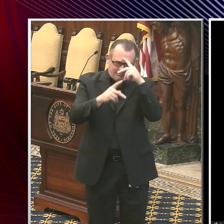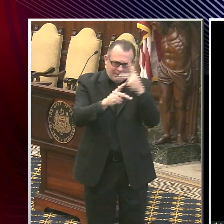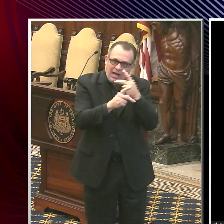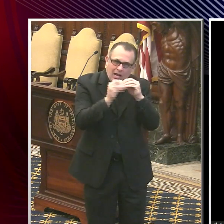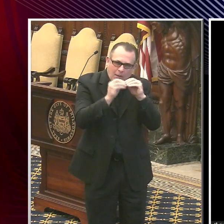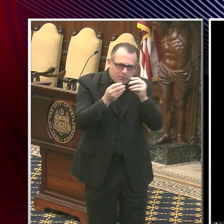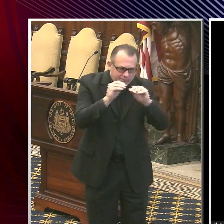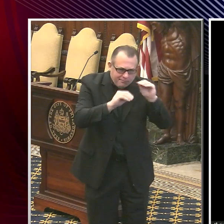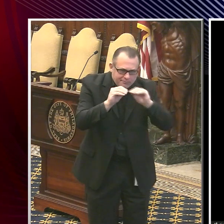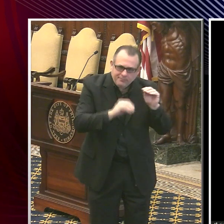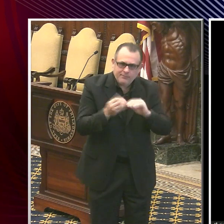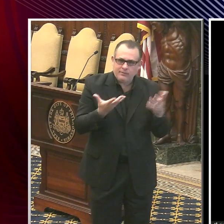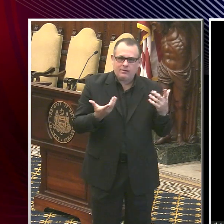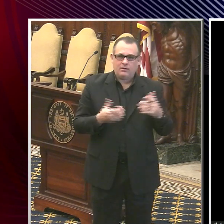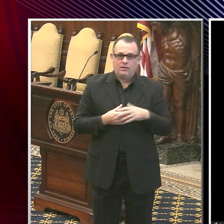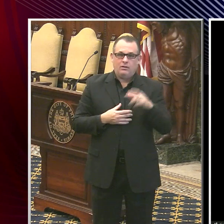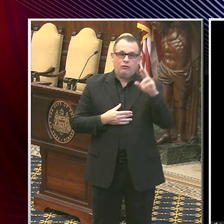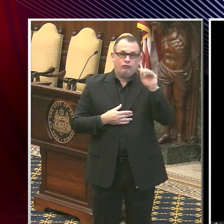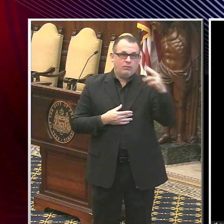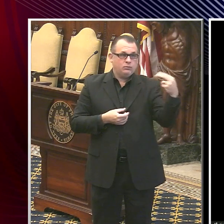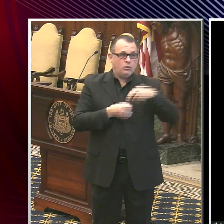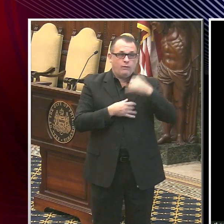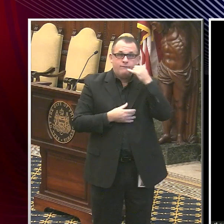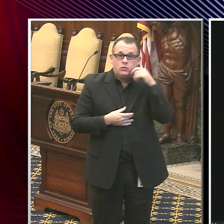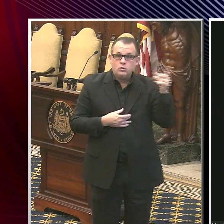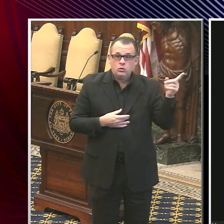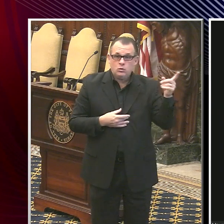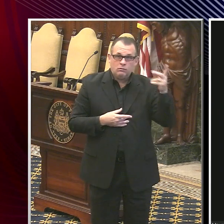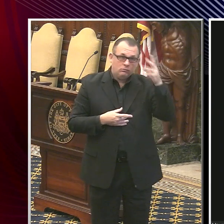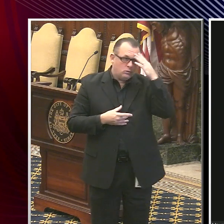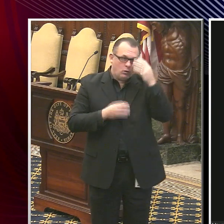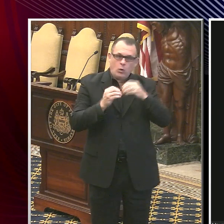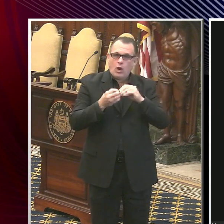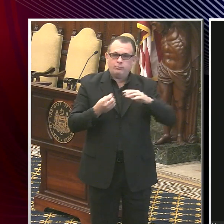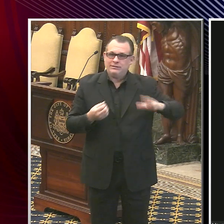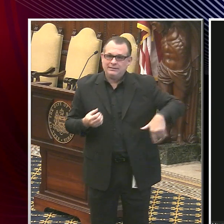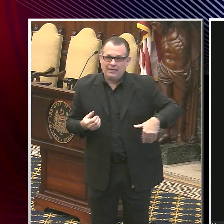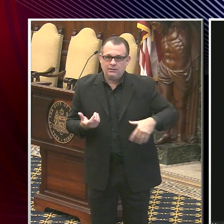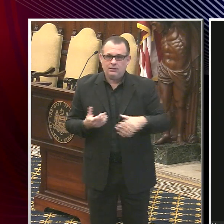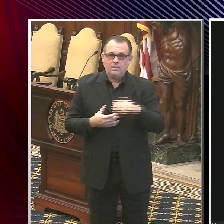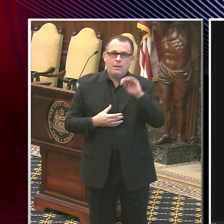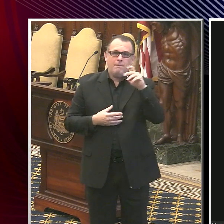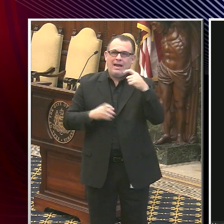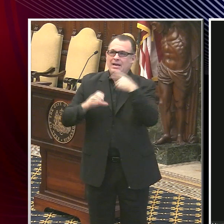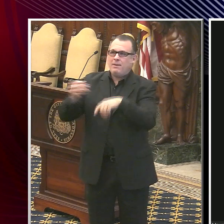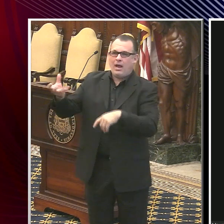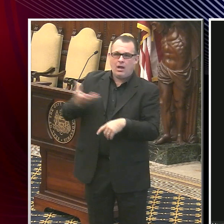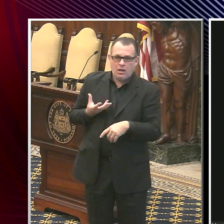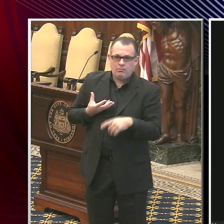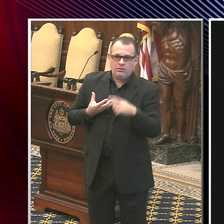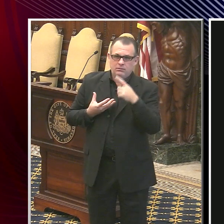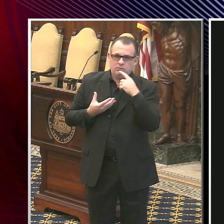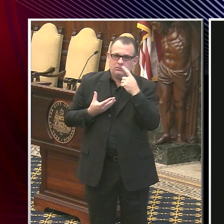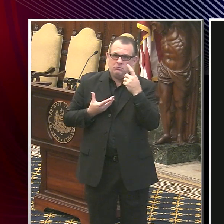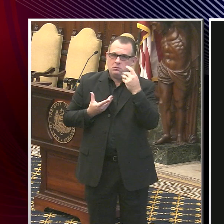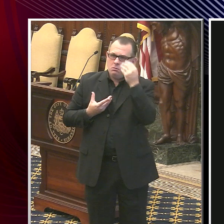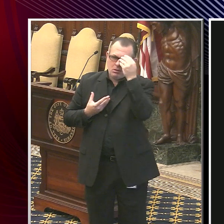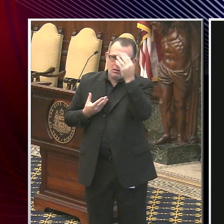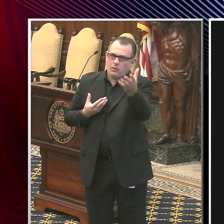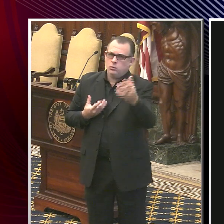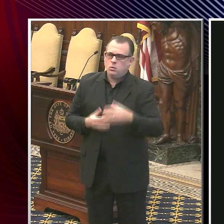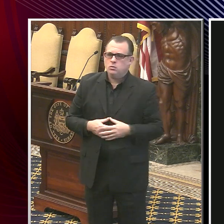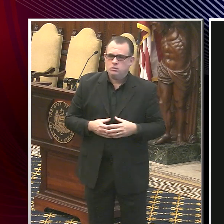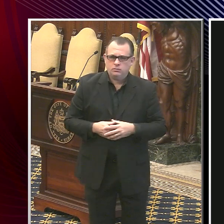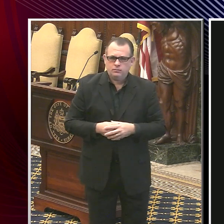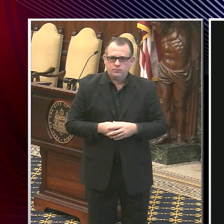on or he knows what those numbers are yet, but it's certainly. Mike, if you can email us, we'll try to get that for you. All right, then maybe just generally,